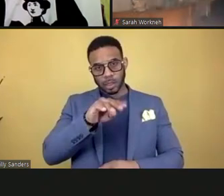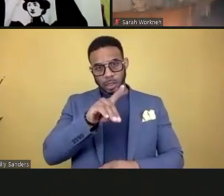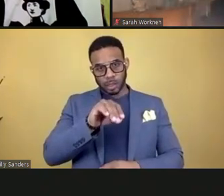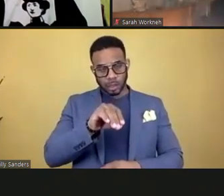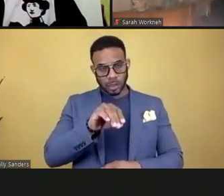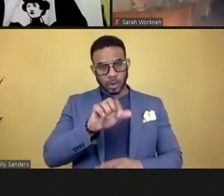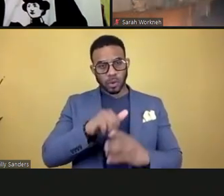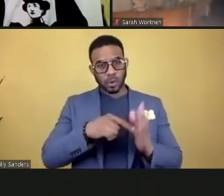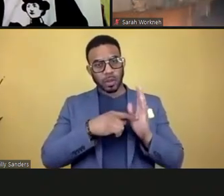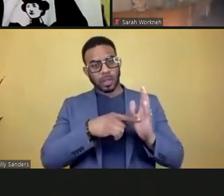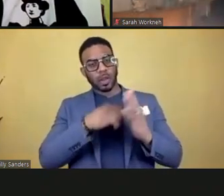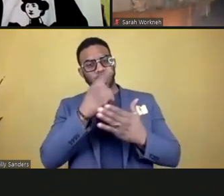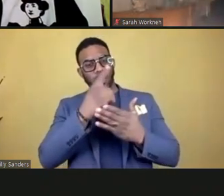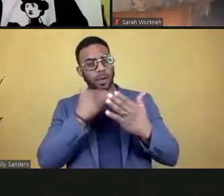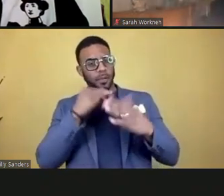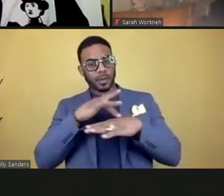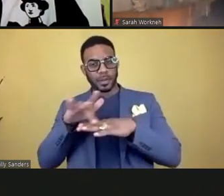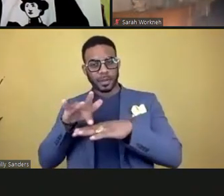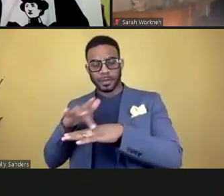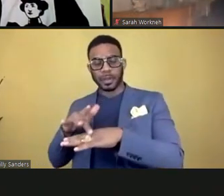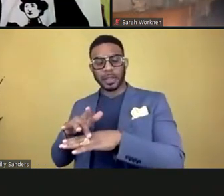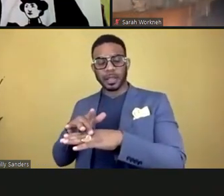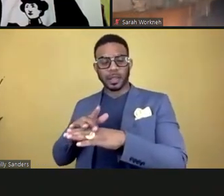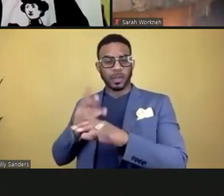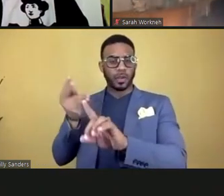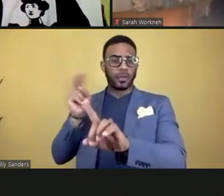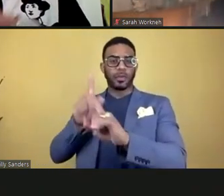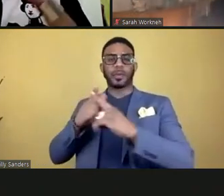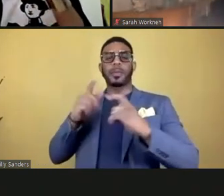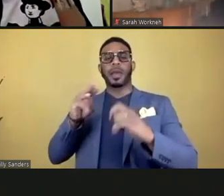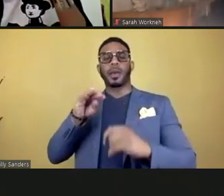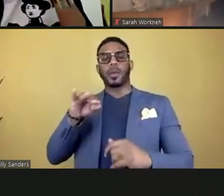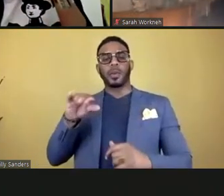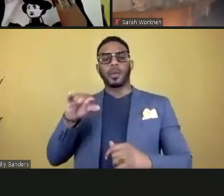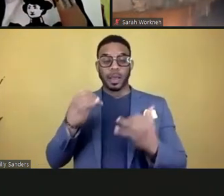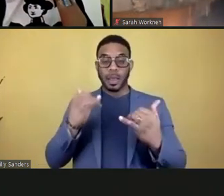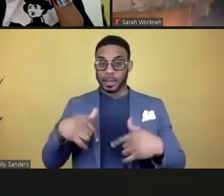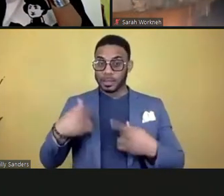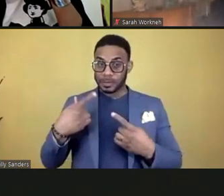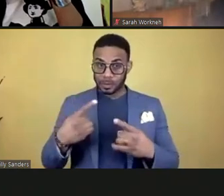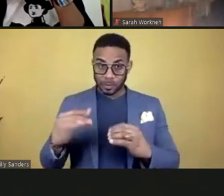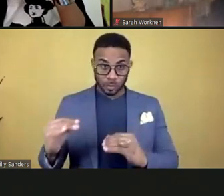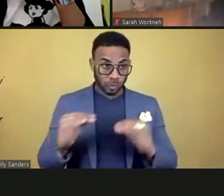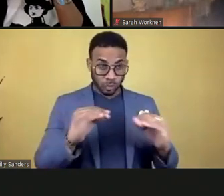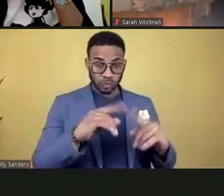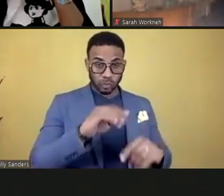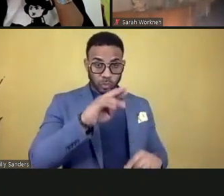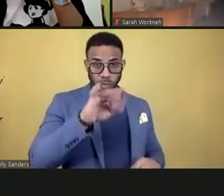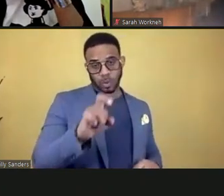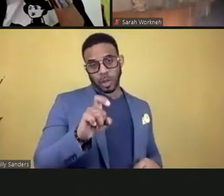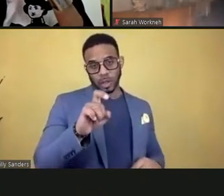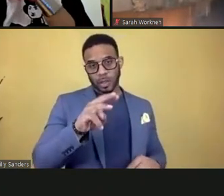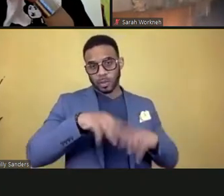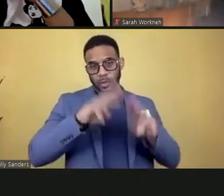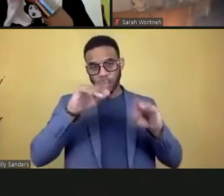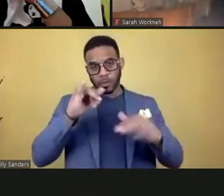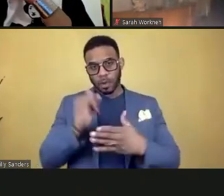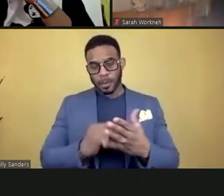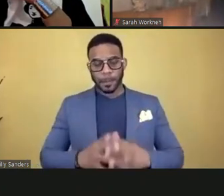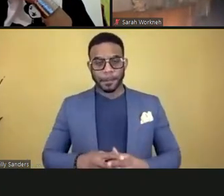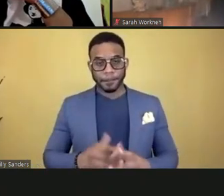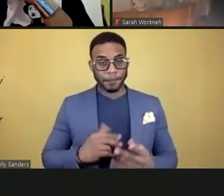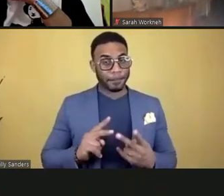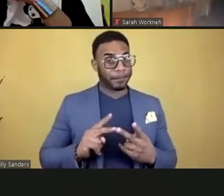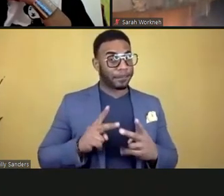Empty Space, was on view in Mass MoCA and has now since moved to the Bronx Museum of Art. Our